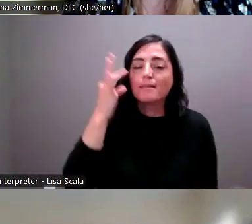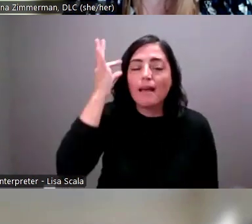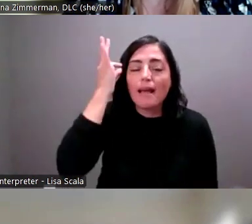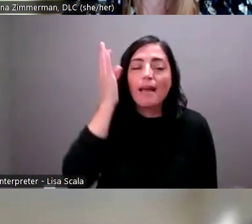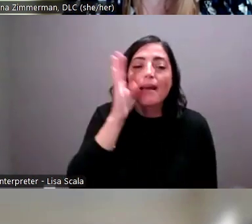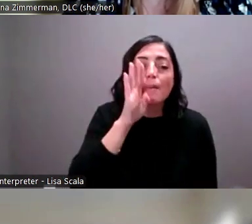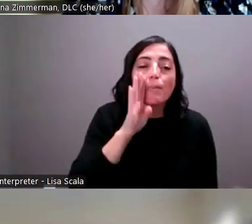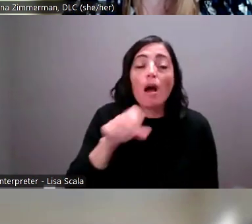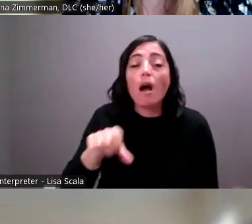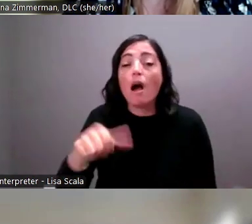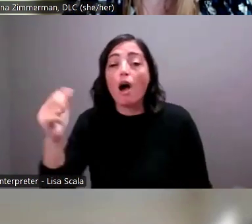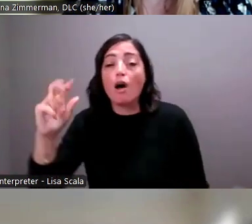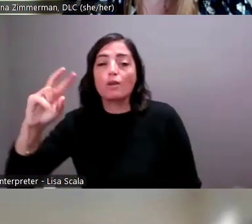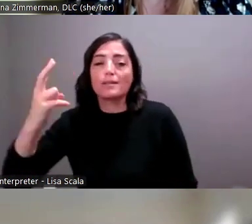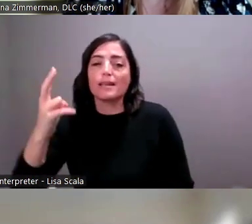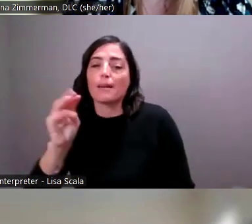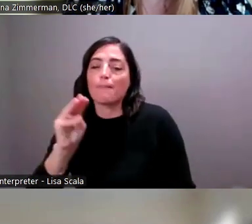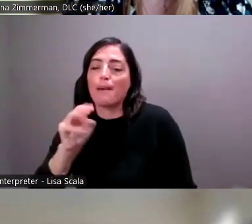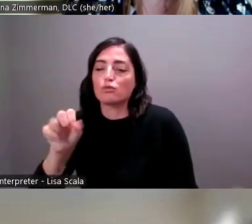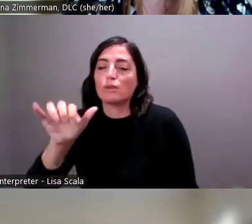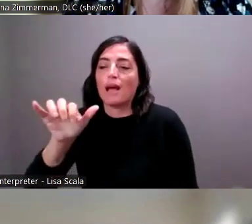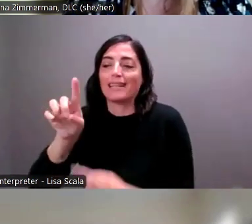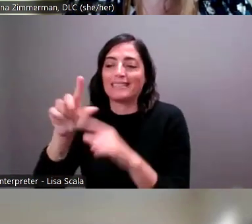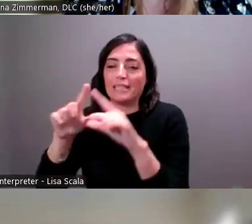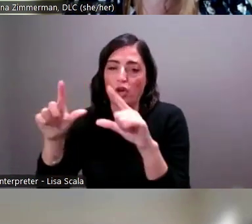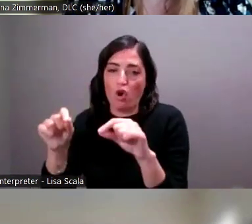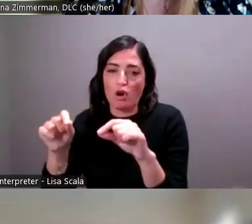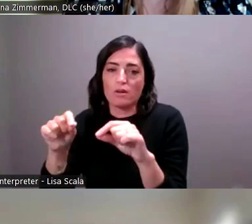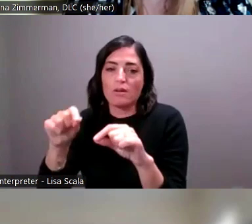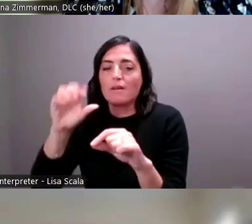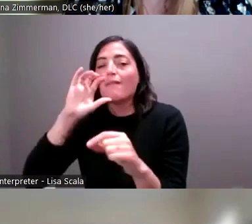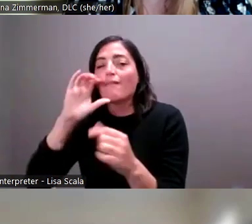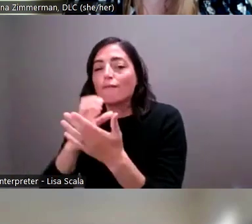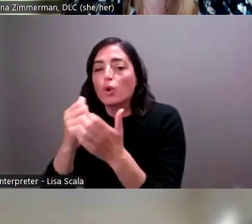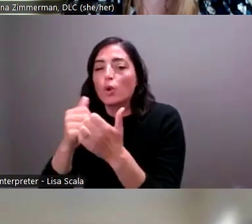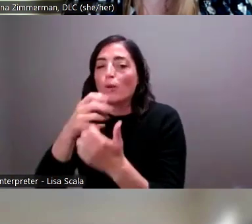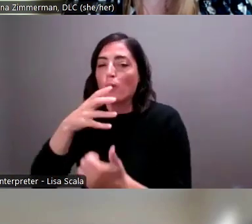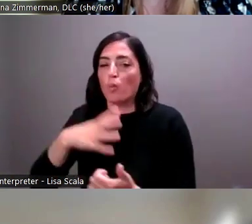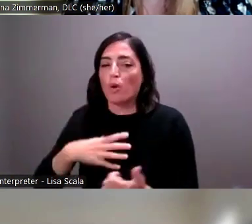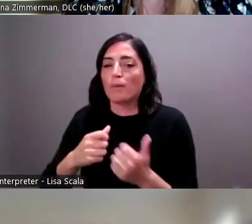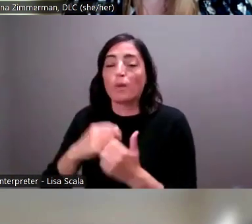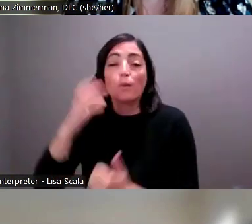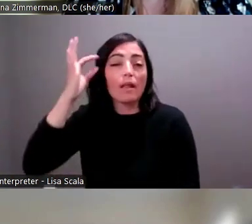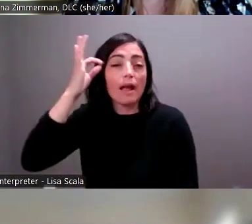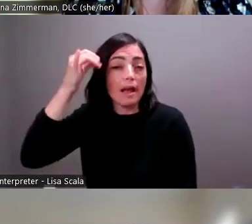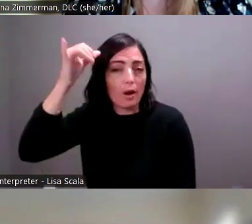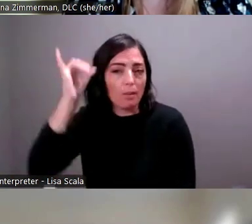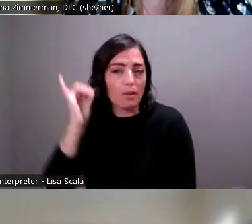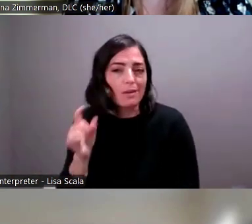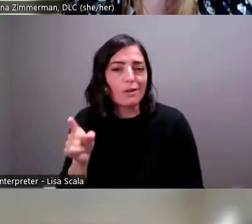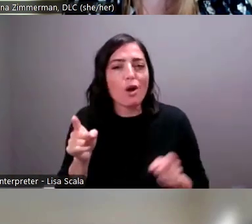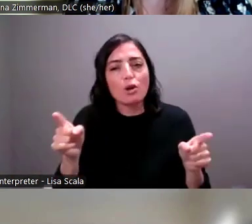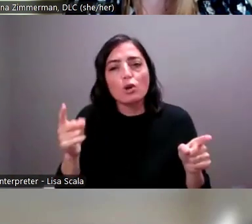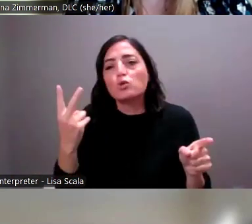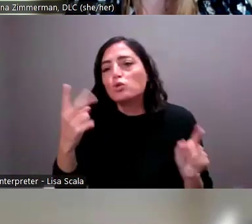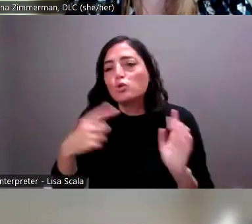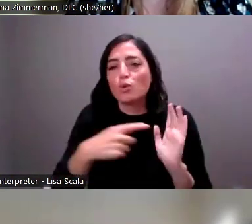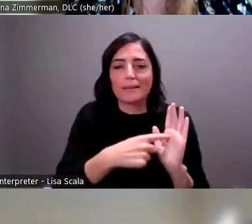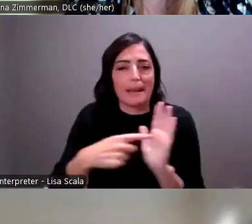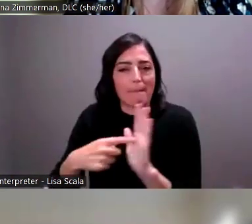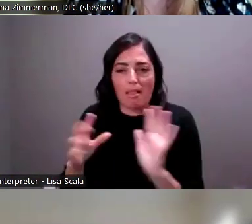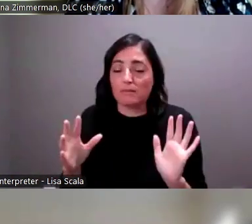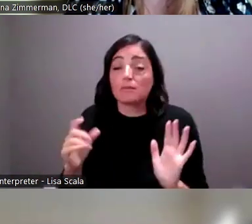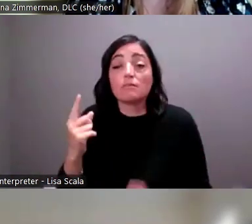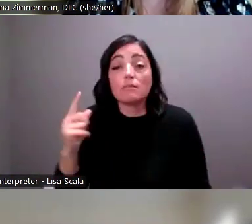is a Massachusetts ID card with a photo of a woman with blonde hair. And those are just two forms of ID. Like I said, there are